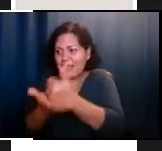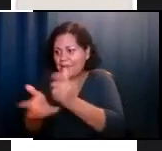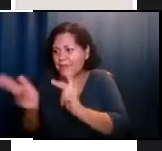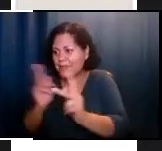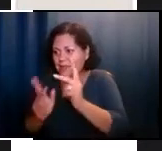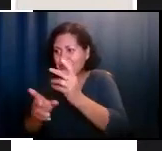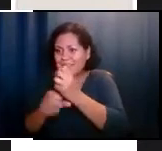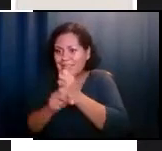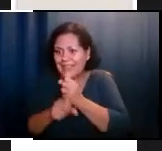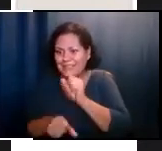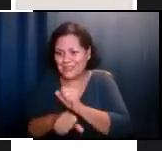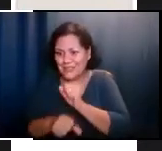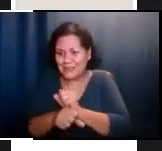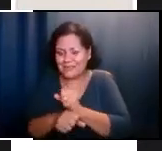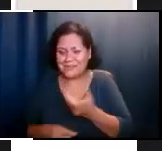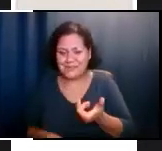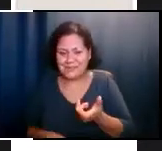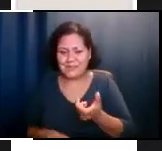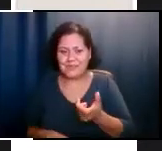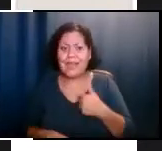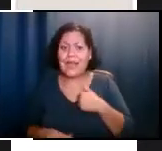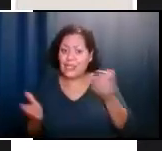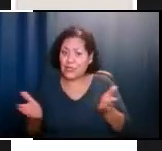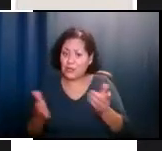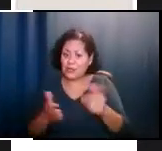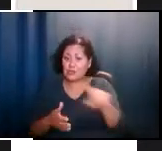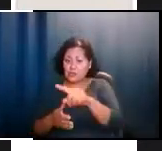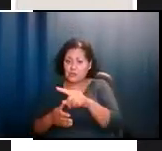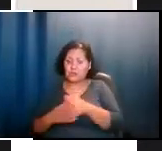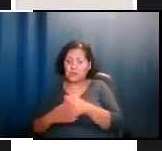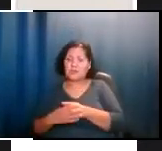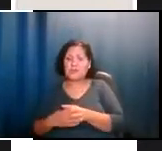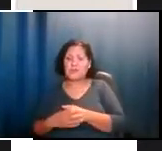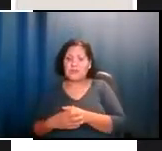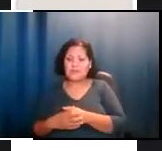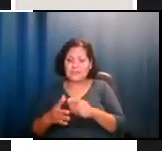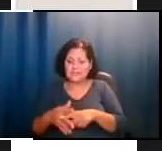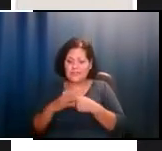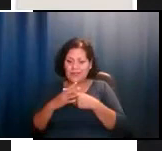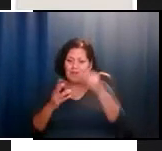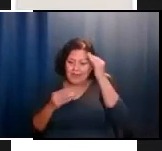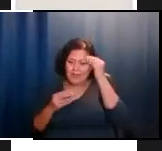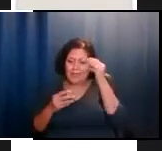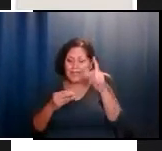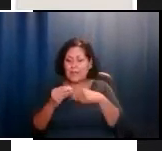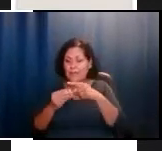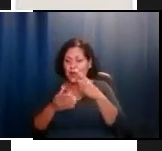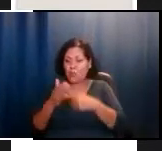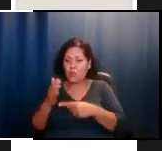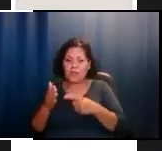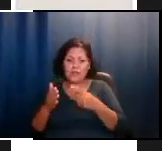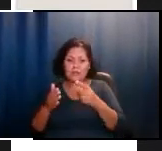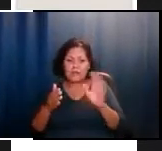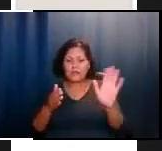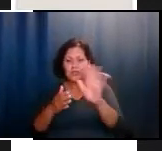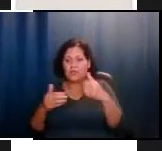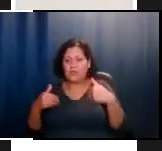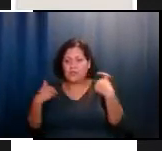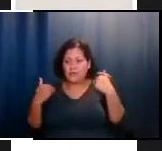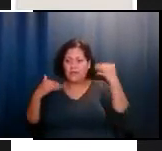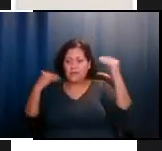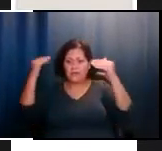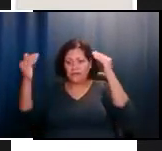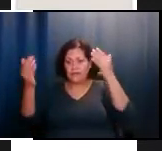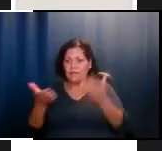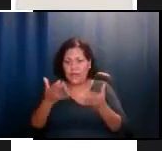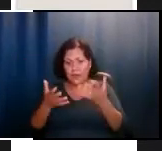get jobs. So I'd encourage you to start thinking about what it is that your young adult might want to